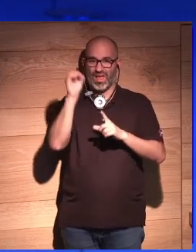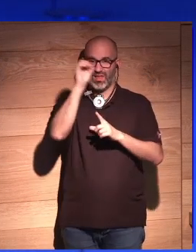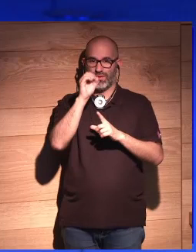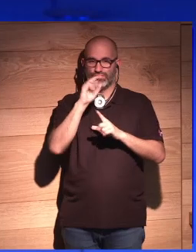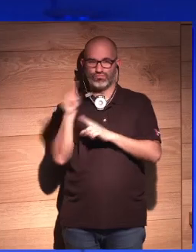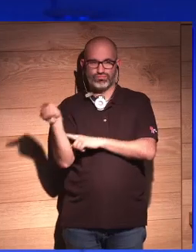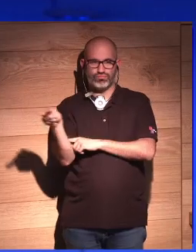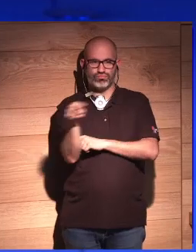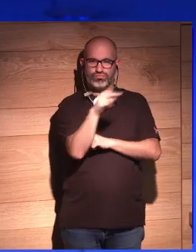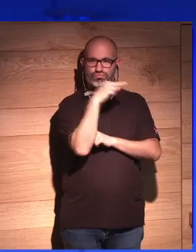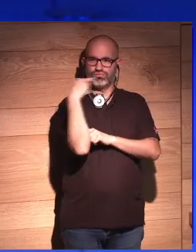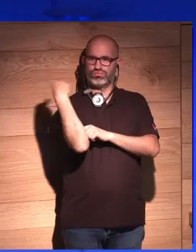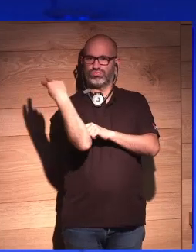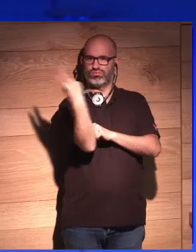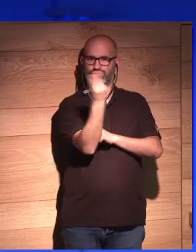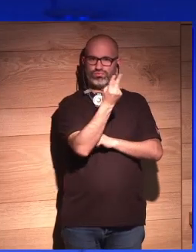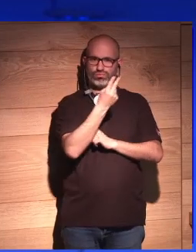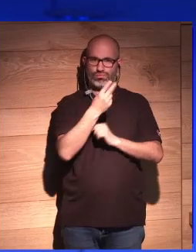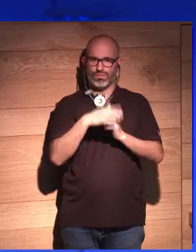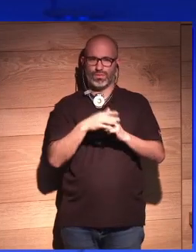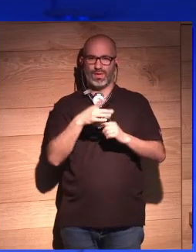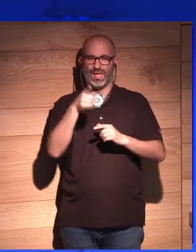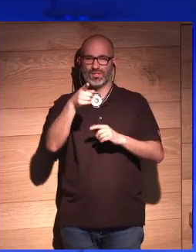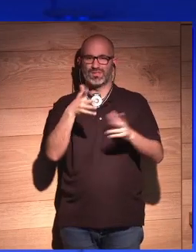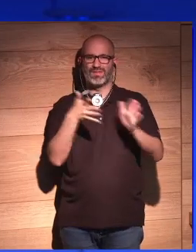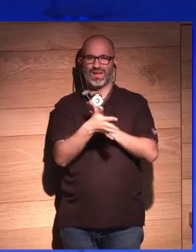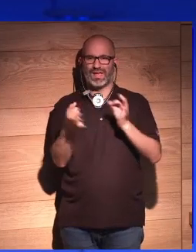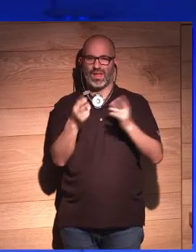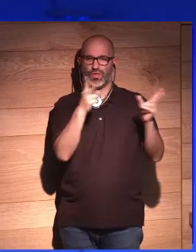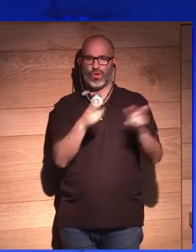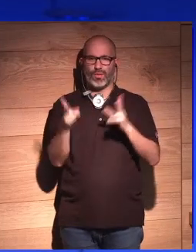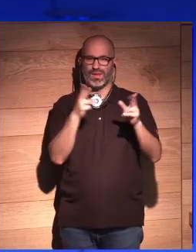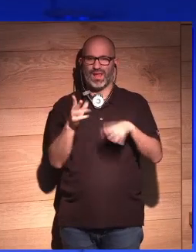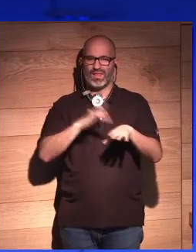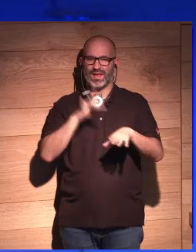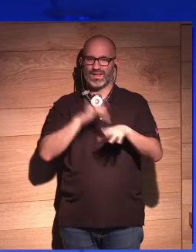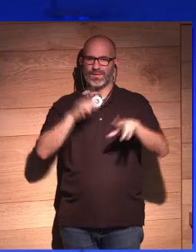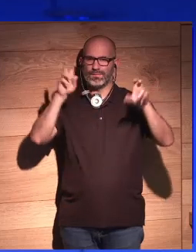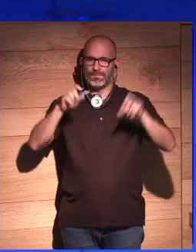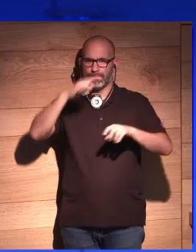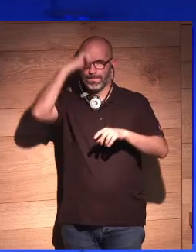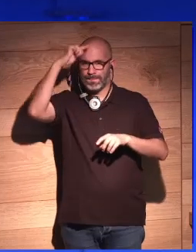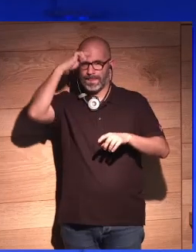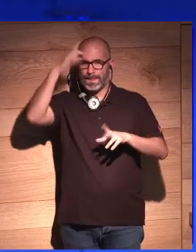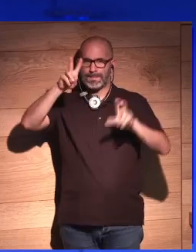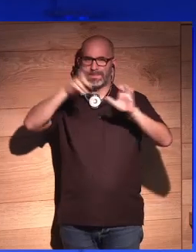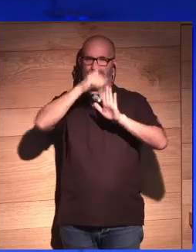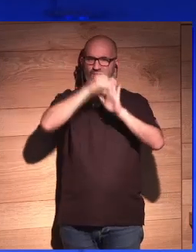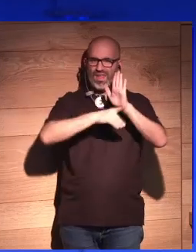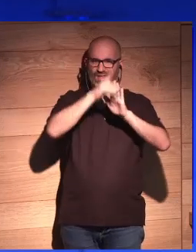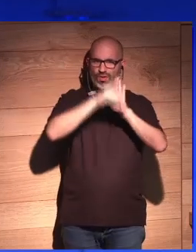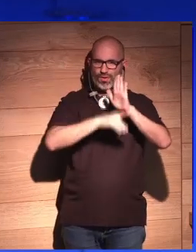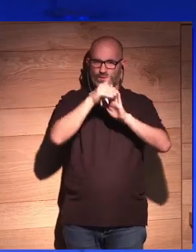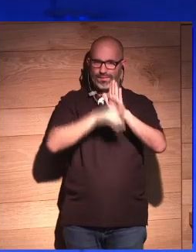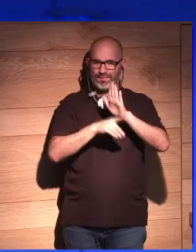it was a documentary about the data culture, and they created a chapter on the DK1, and that's what we